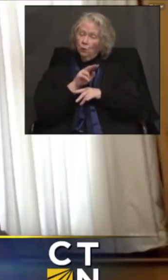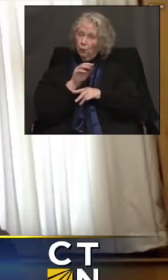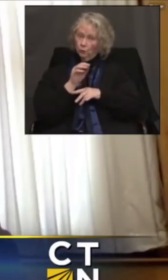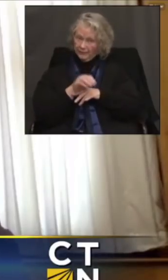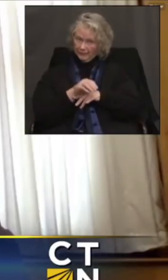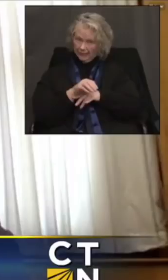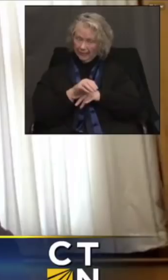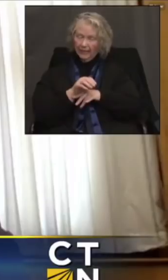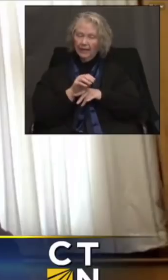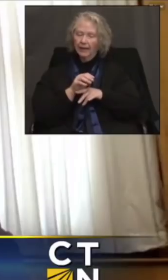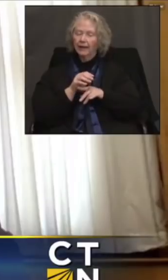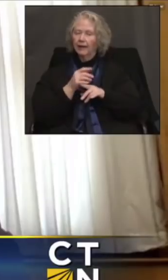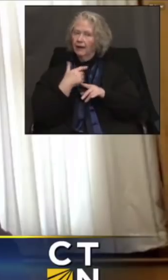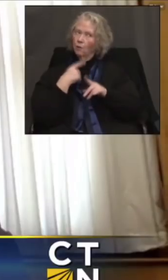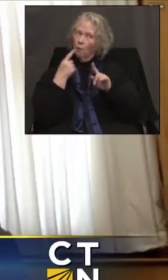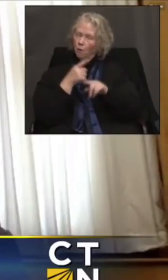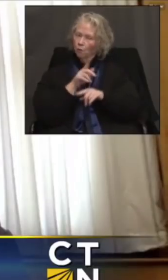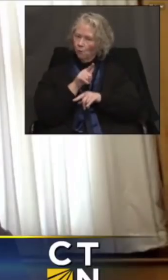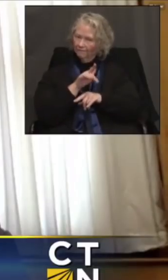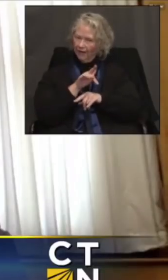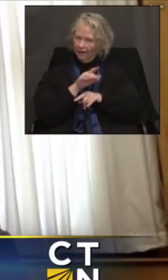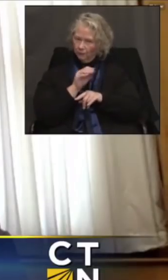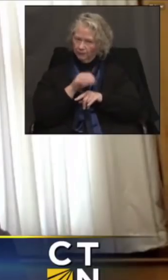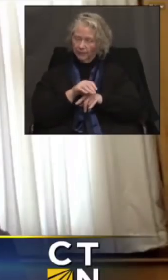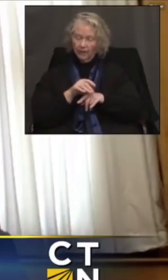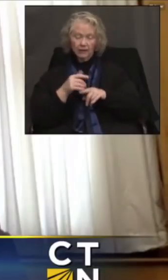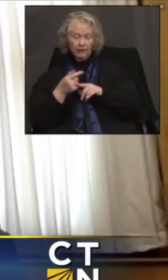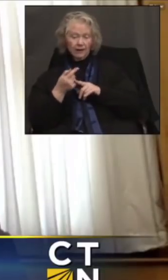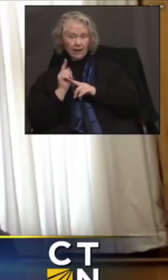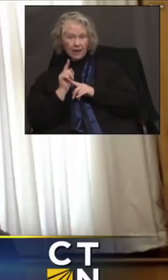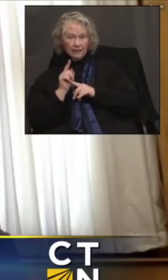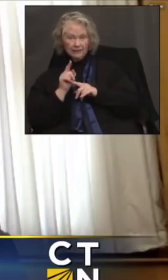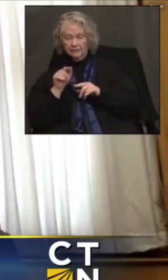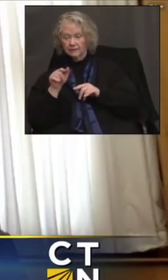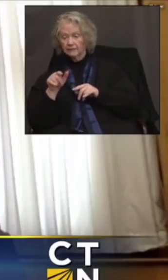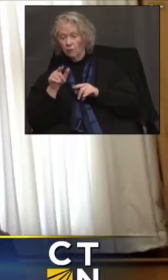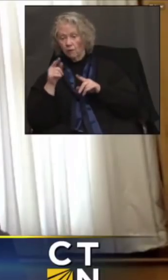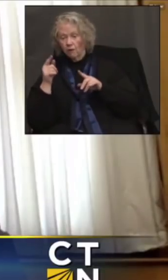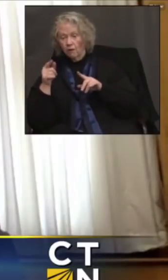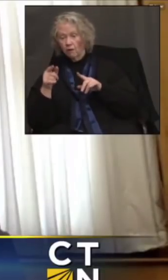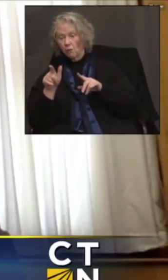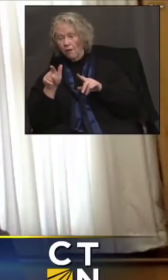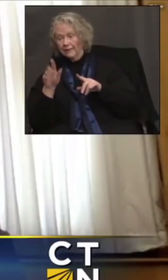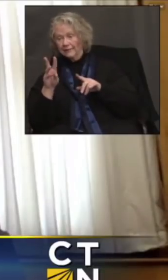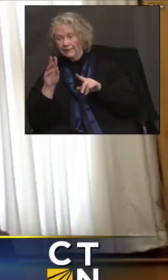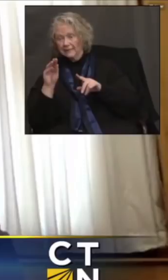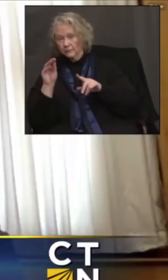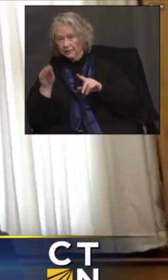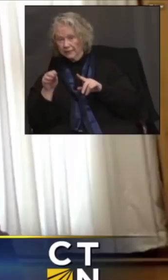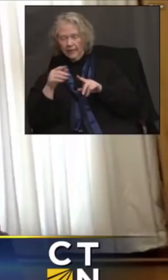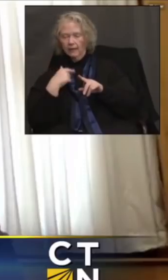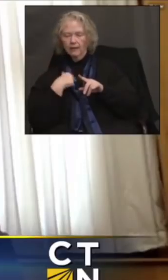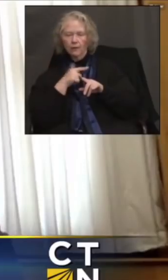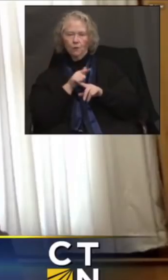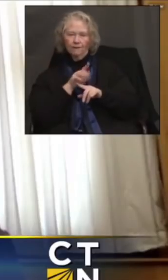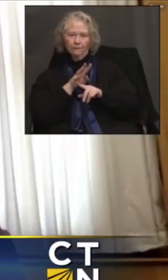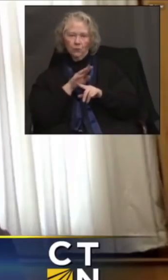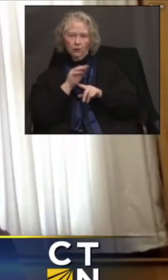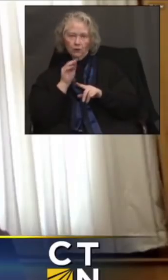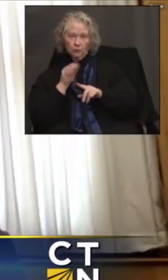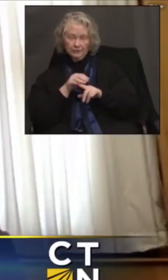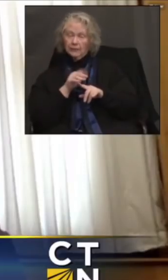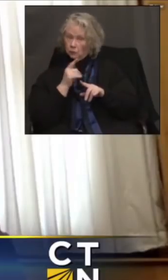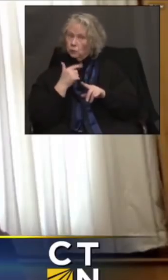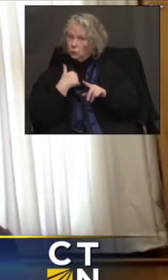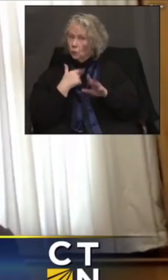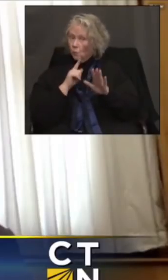target. And this past week, we were 24% against a 26% target. So we're narrowing that gap steadily. We're